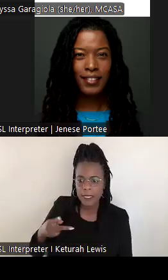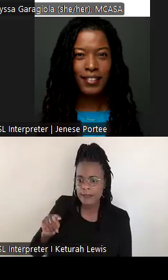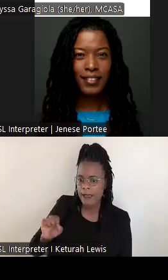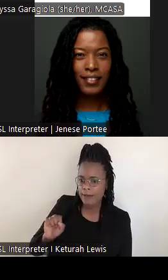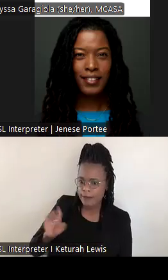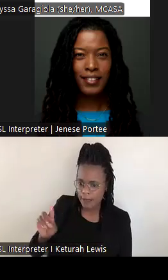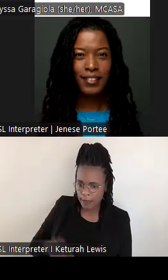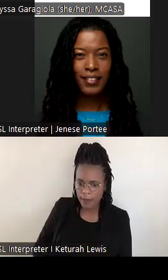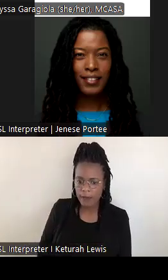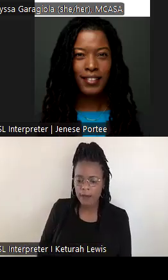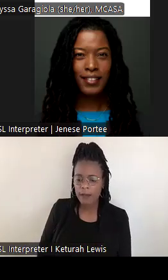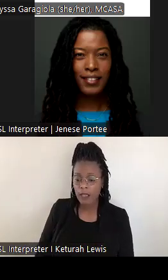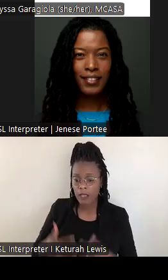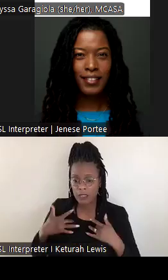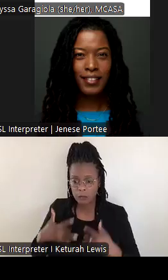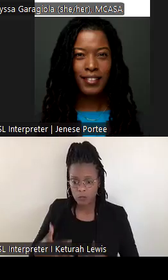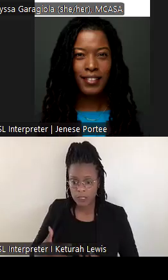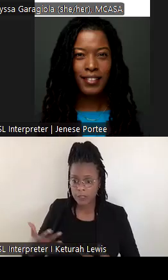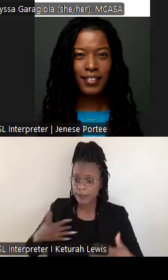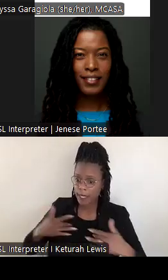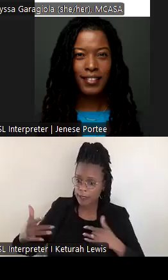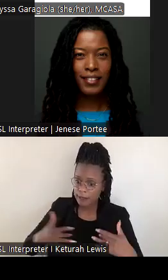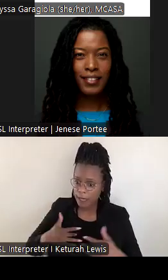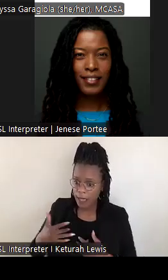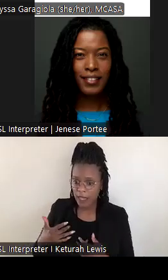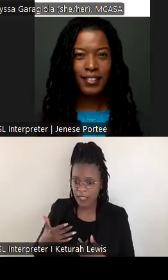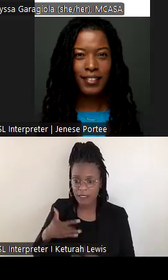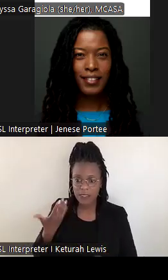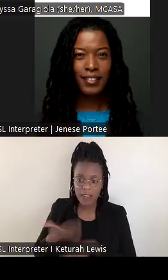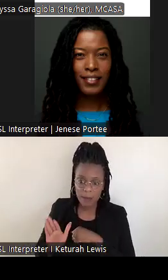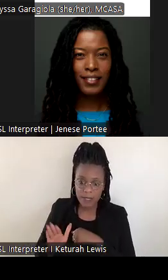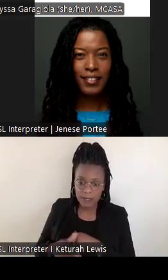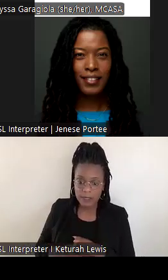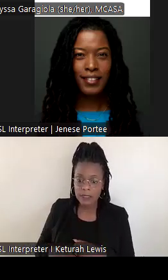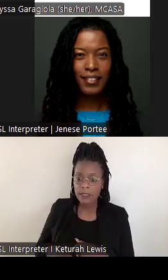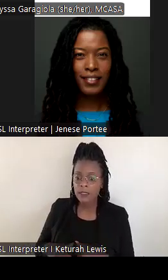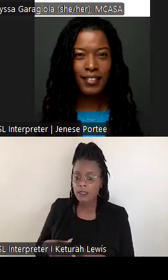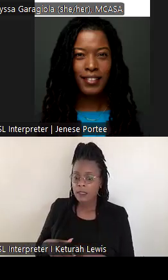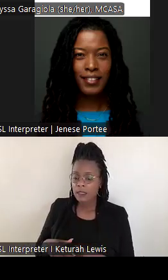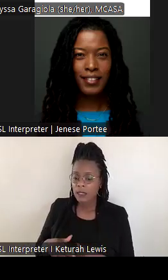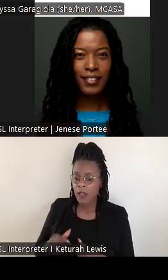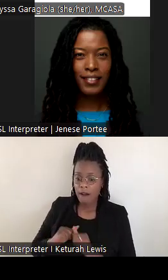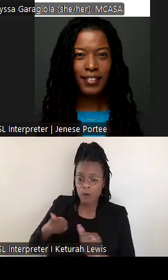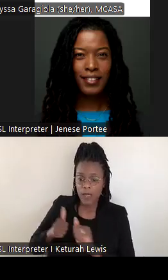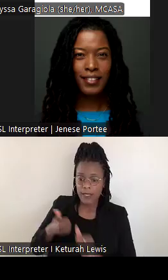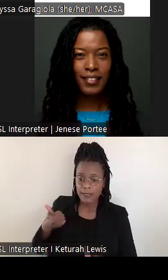have depression, anxiety, numbness, avoidance, hyperarousal,